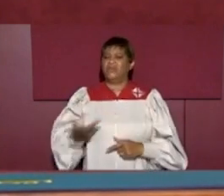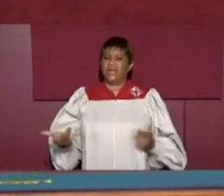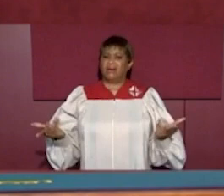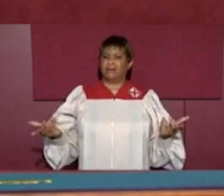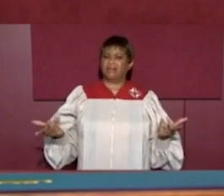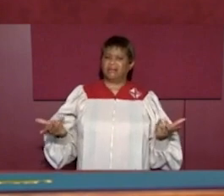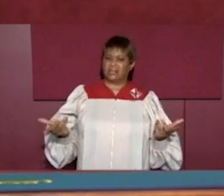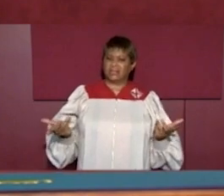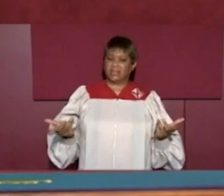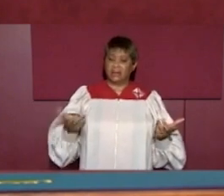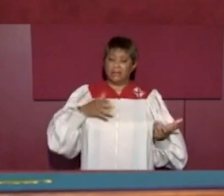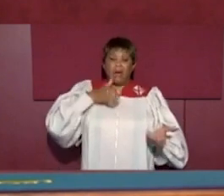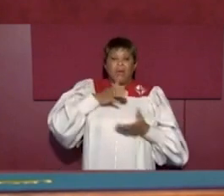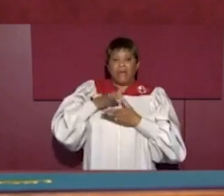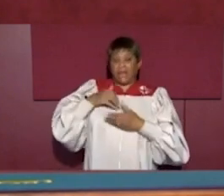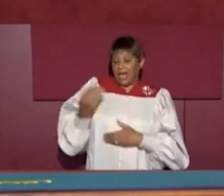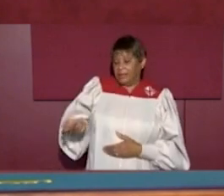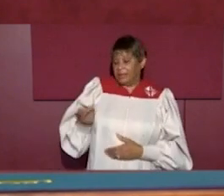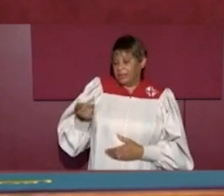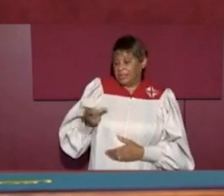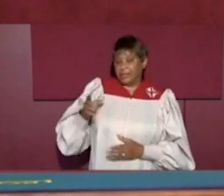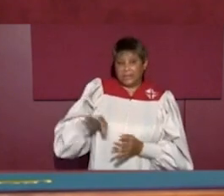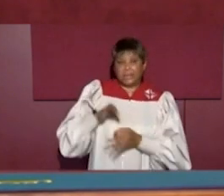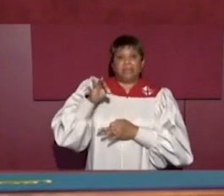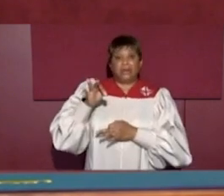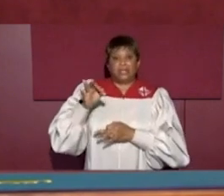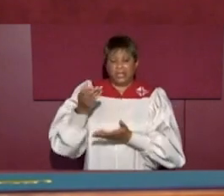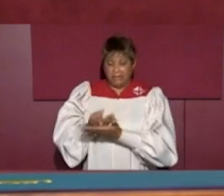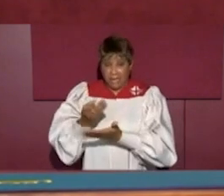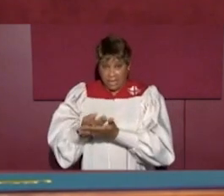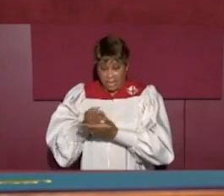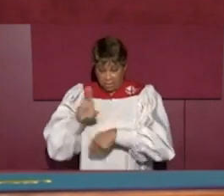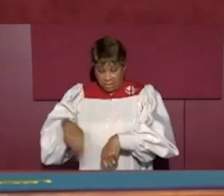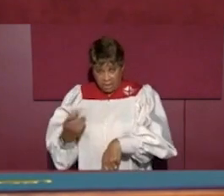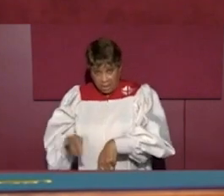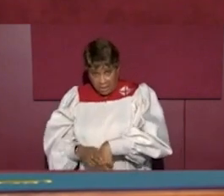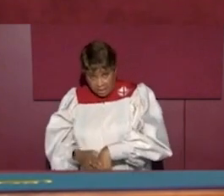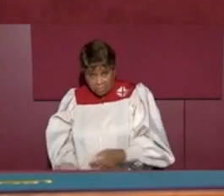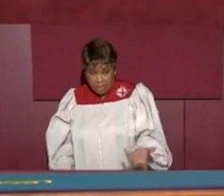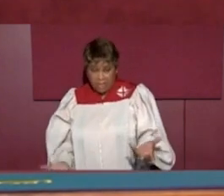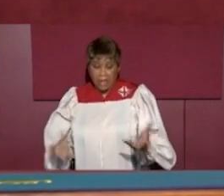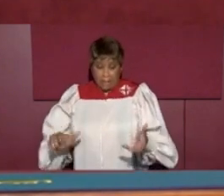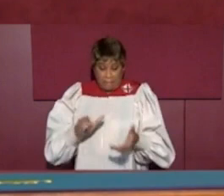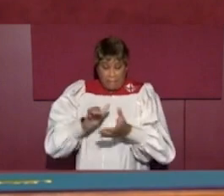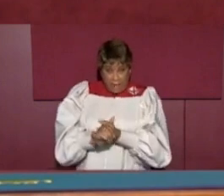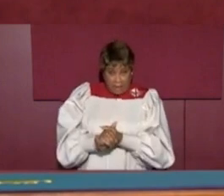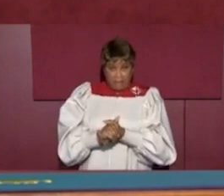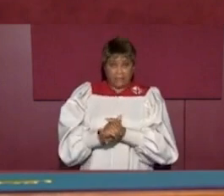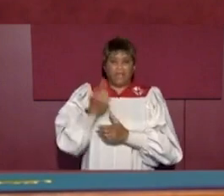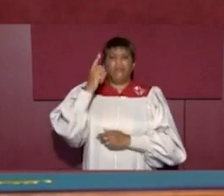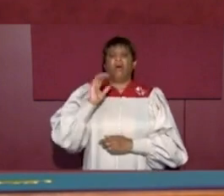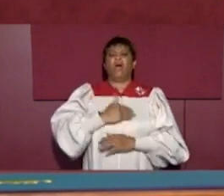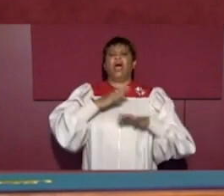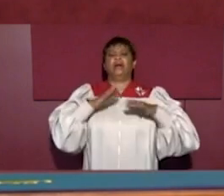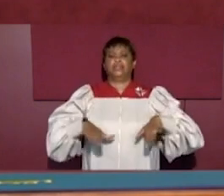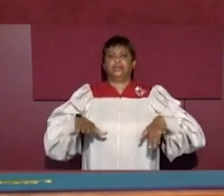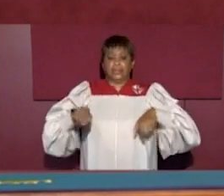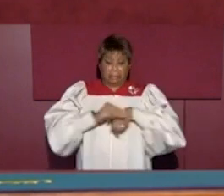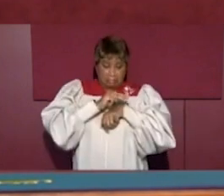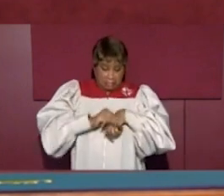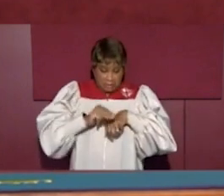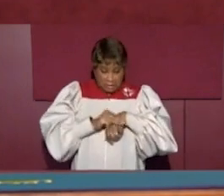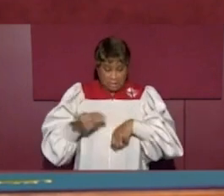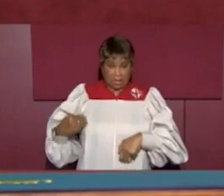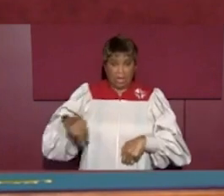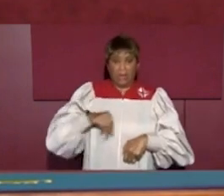that my wife and I, spiritually, financially, naturally, maritally, for our children, for the ministry that